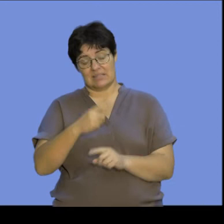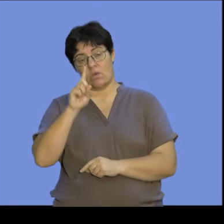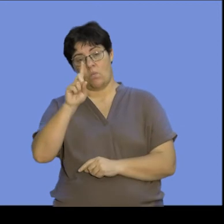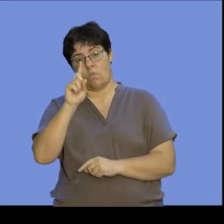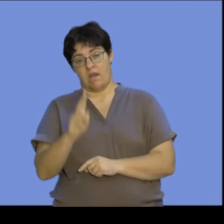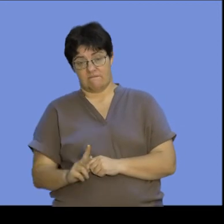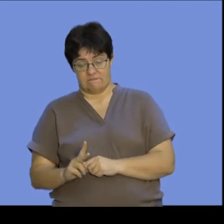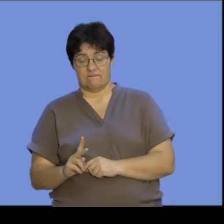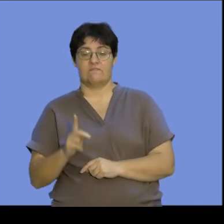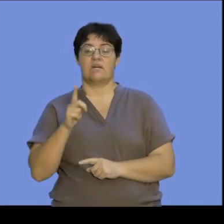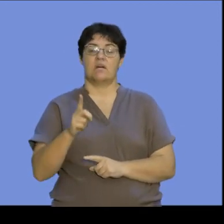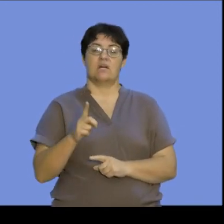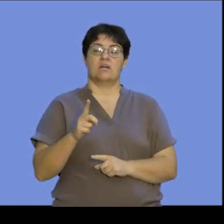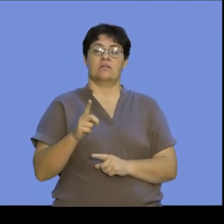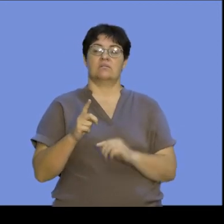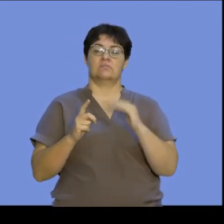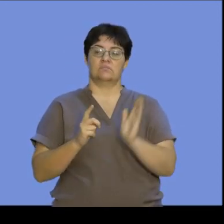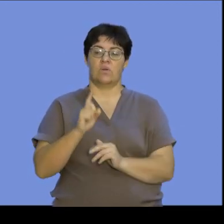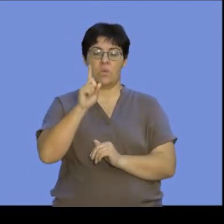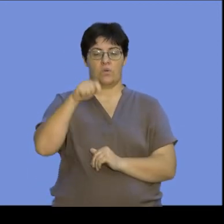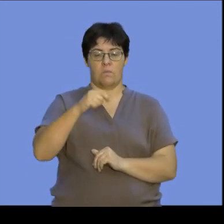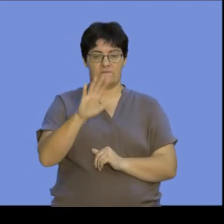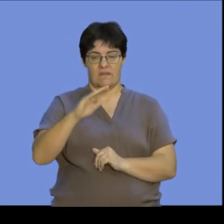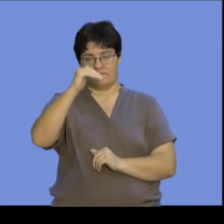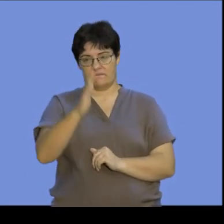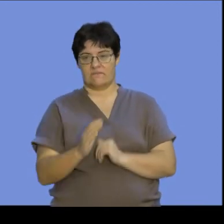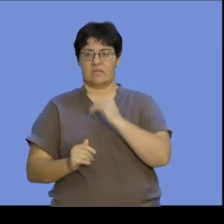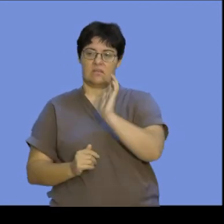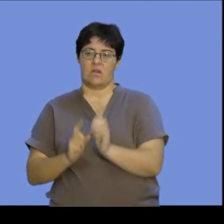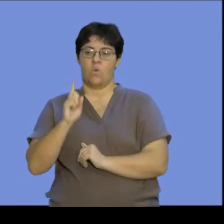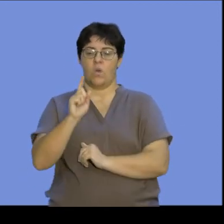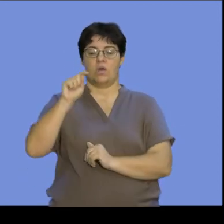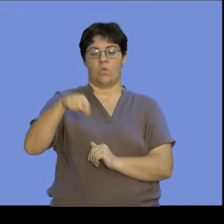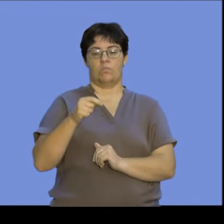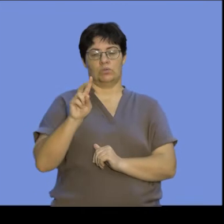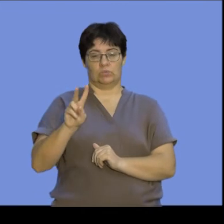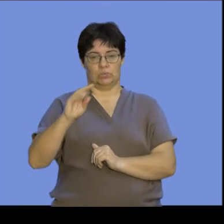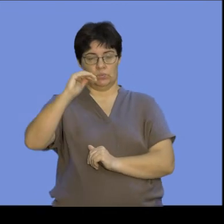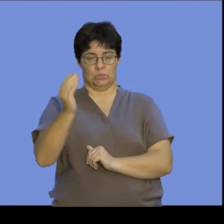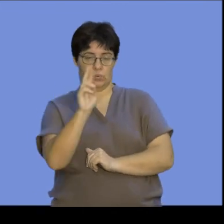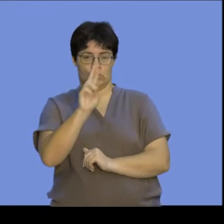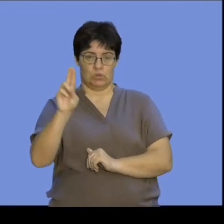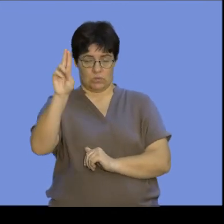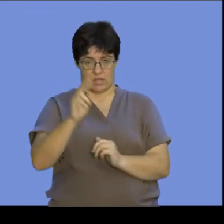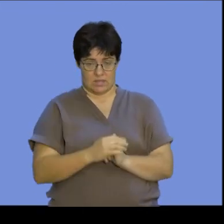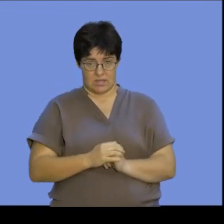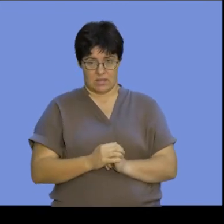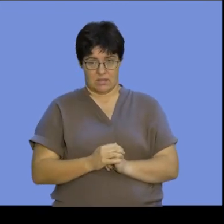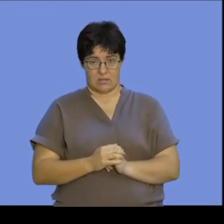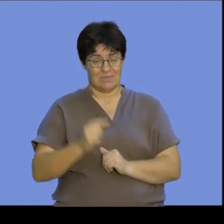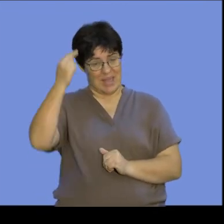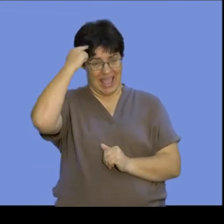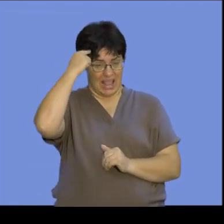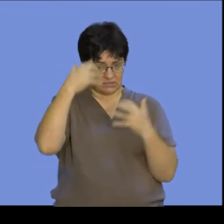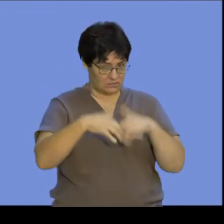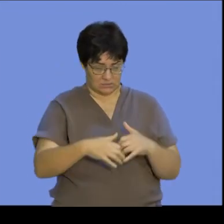1,5, and now this is going at 1,2, and it's squared. There is no way I can do this in my head, and my